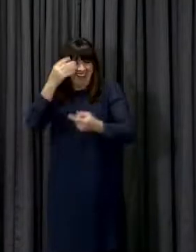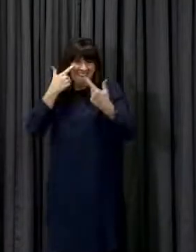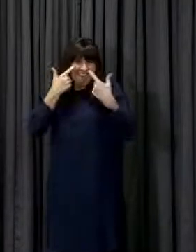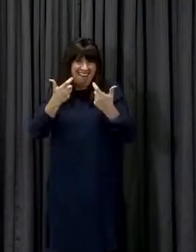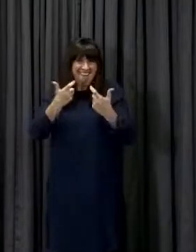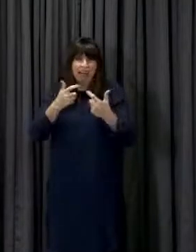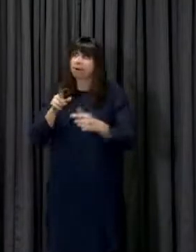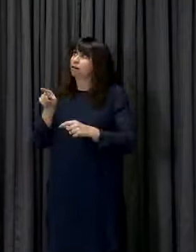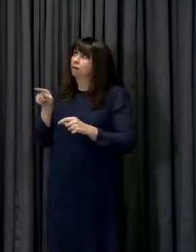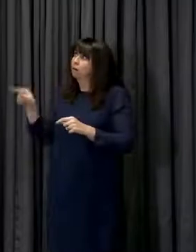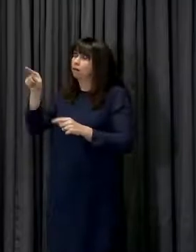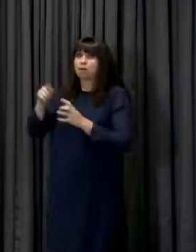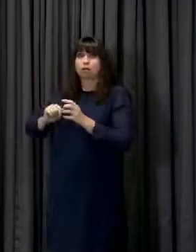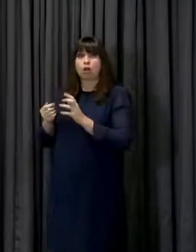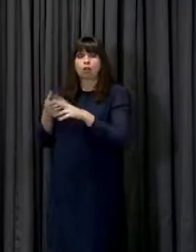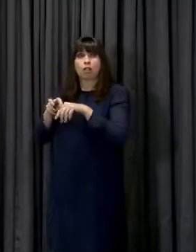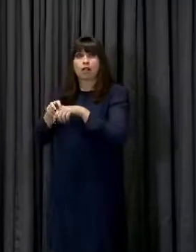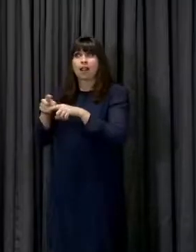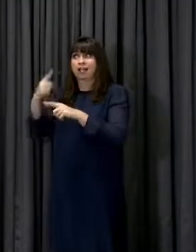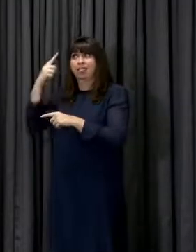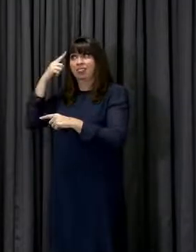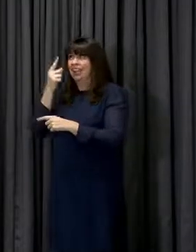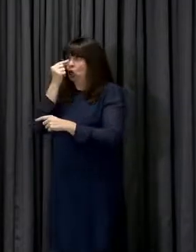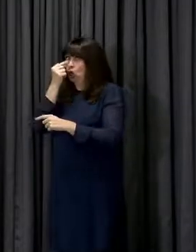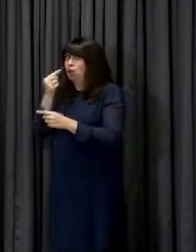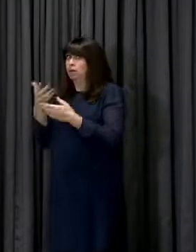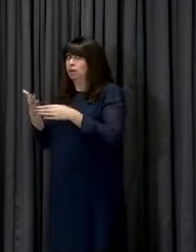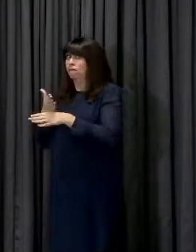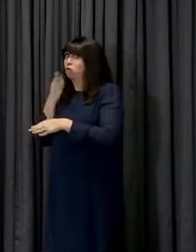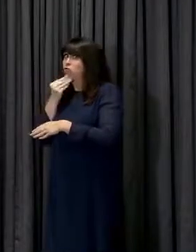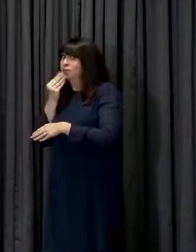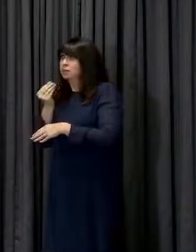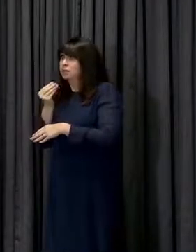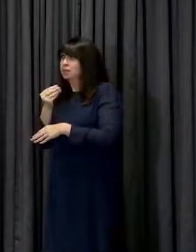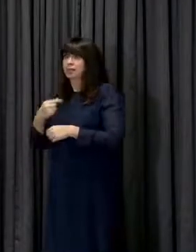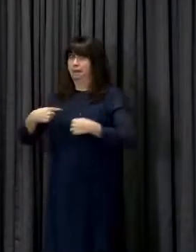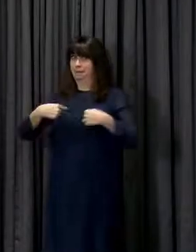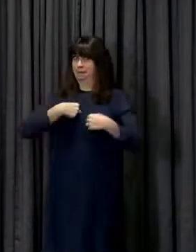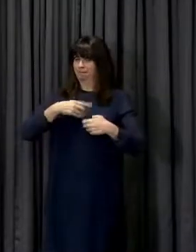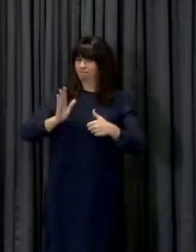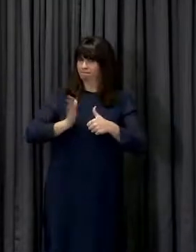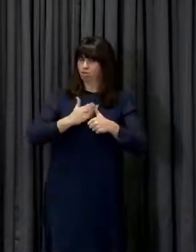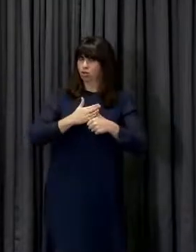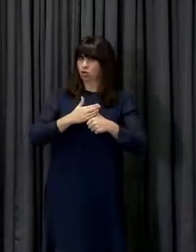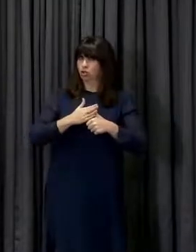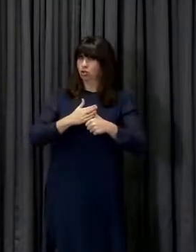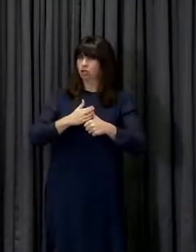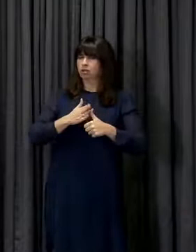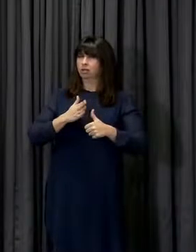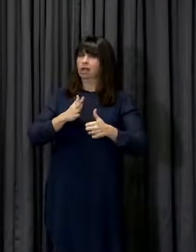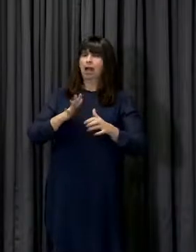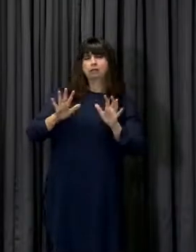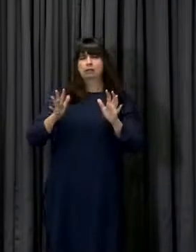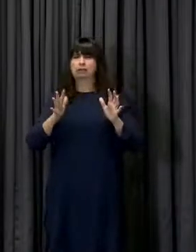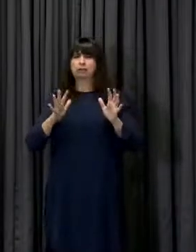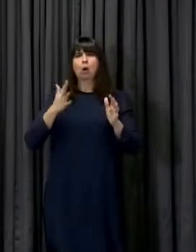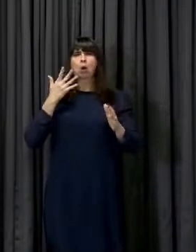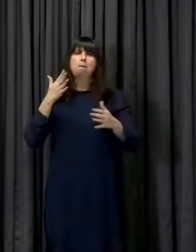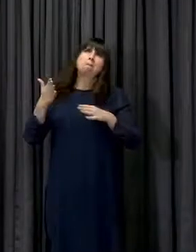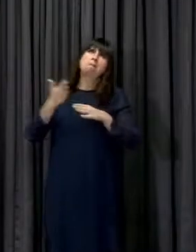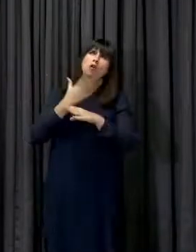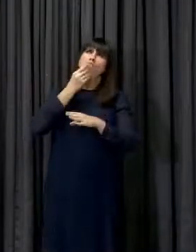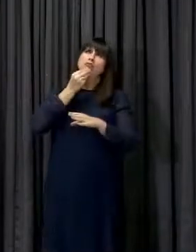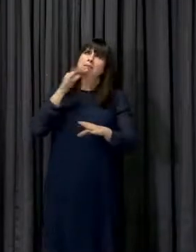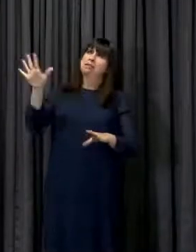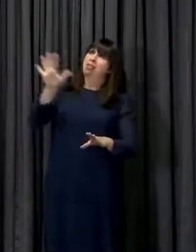parts of the UK have indicated they think they'll be able to deliver it before Christmas. I want to be in a position where we can give a rather more definitive date about that,